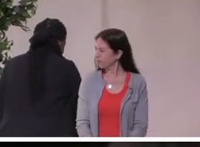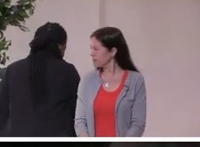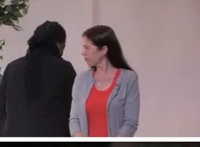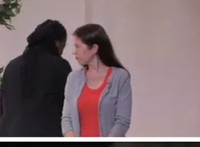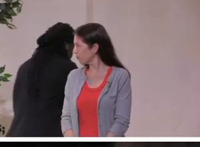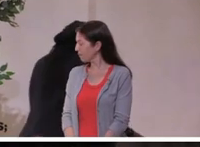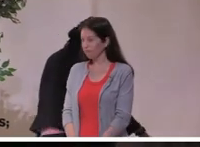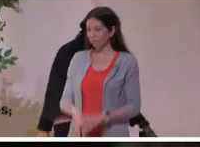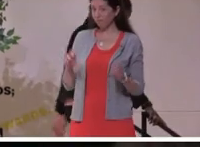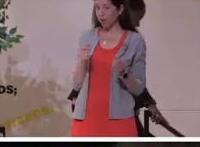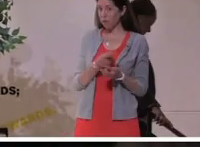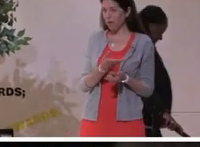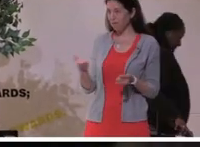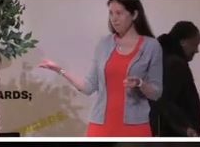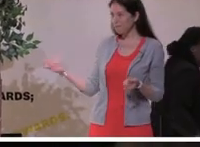Anyone?